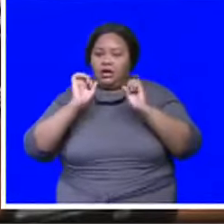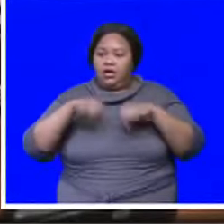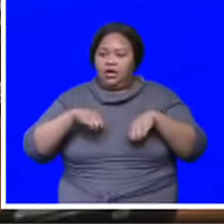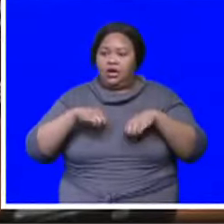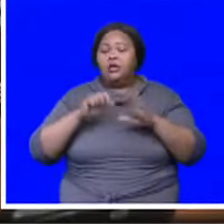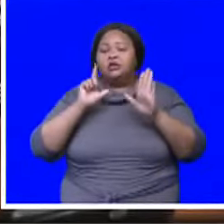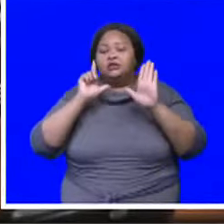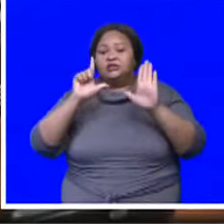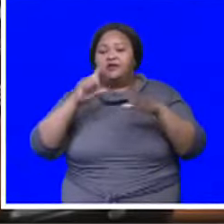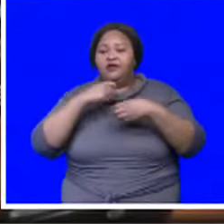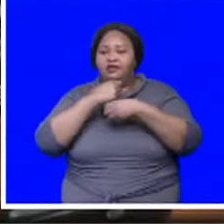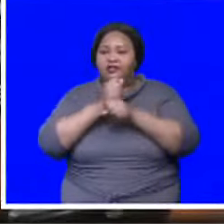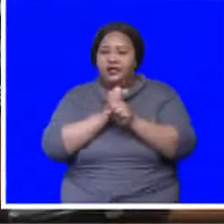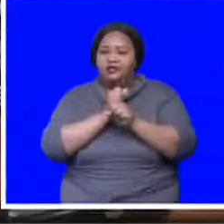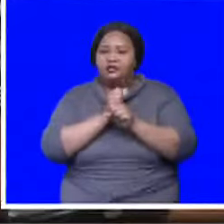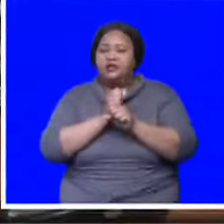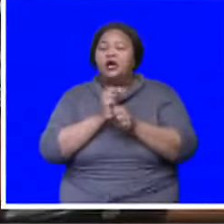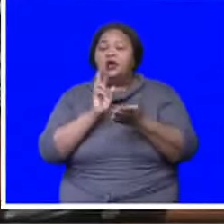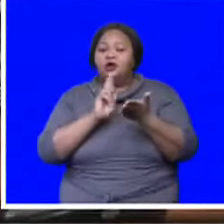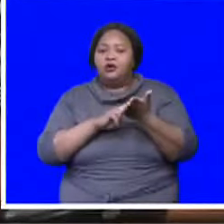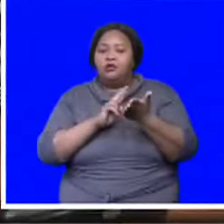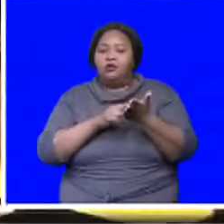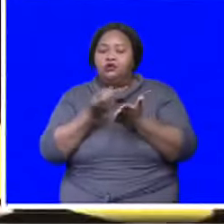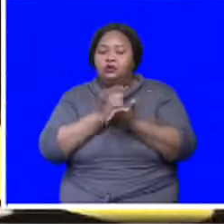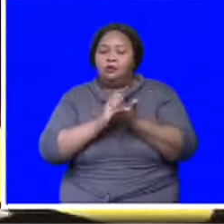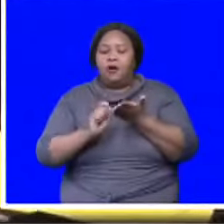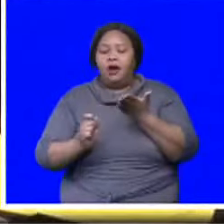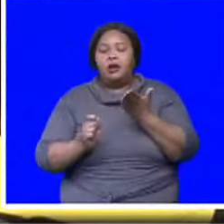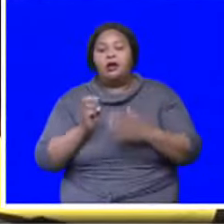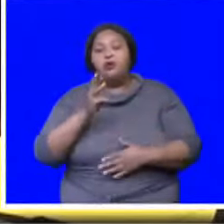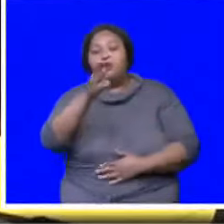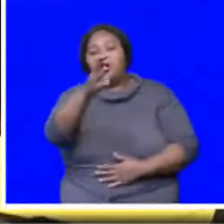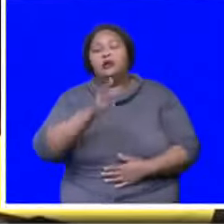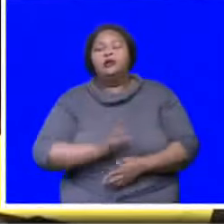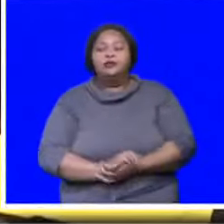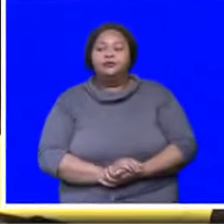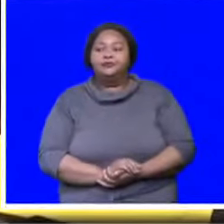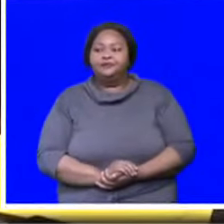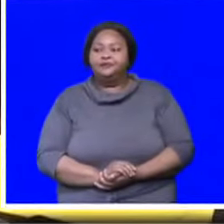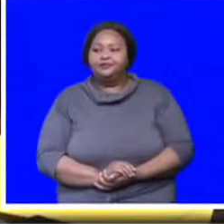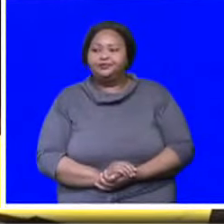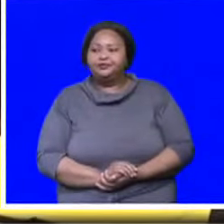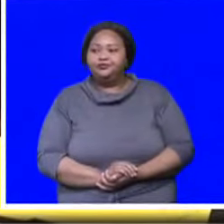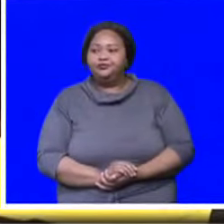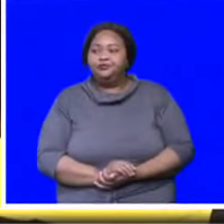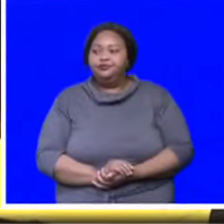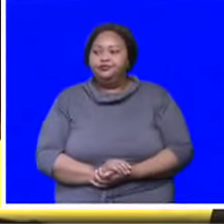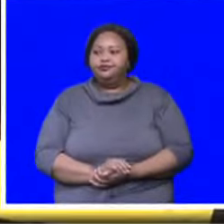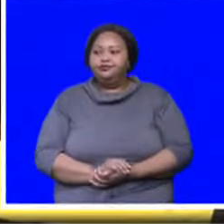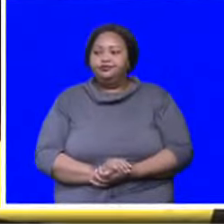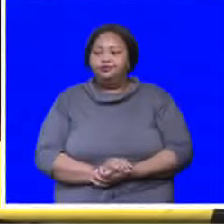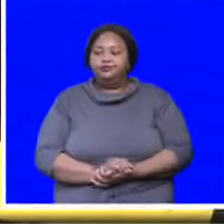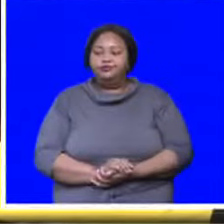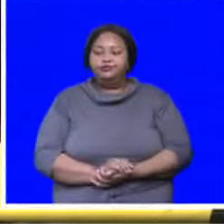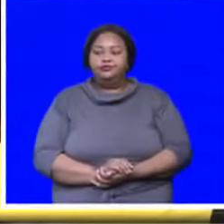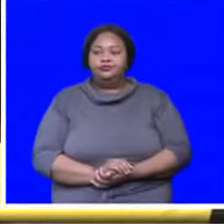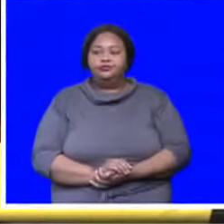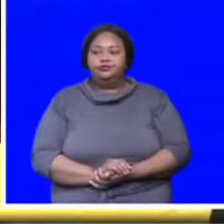the report. For Eswatini TV News, Temgosi Mavimbela with Fortune Dlangamandla and Muzi